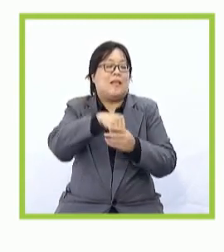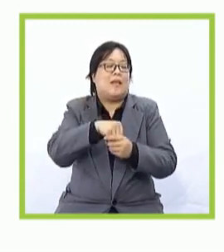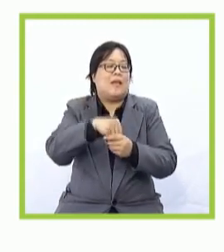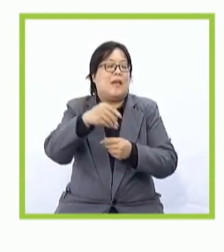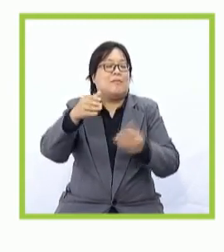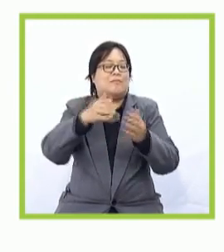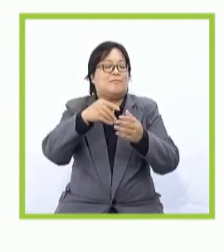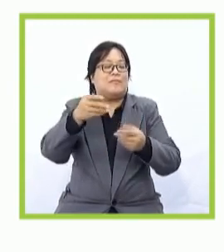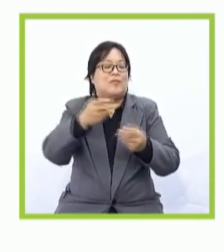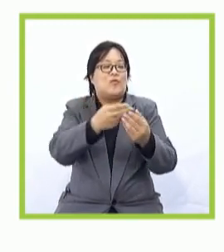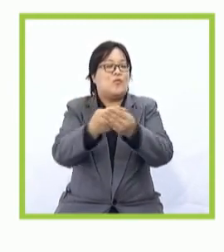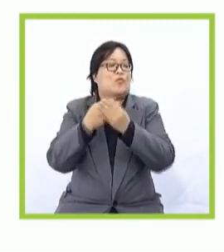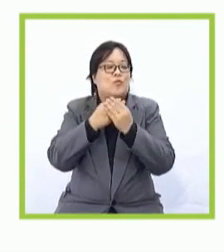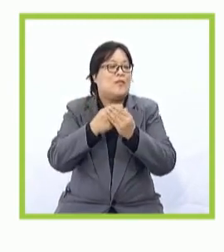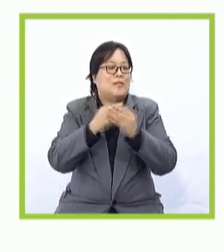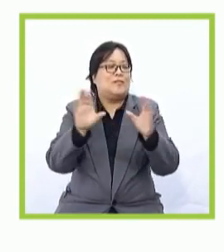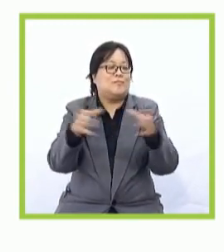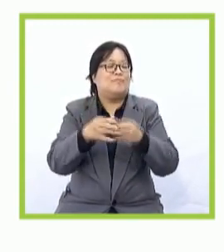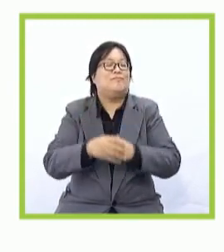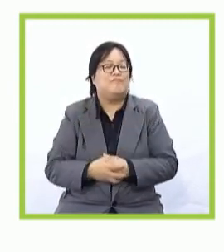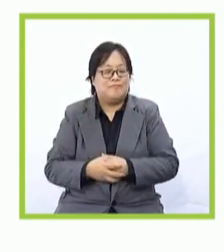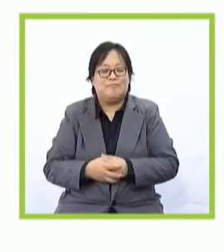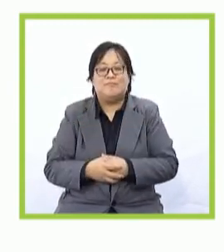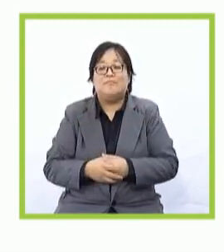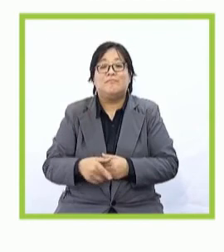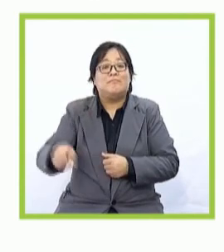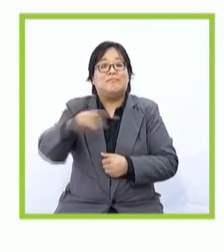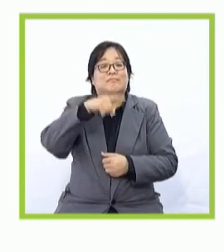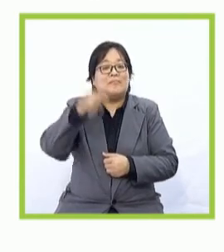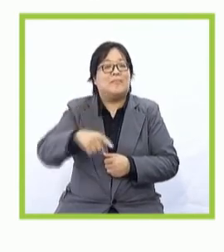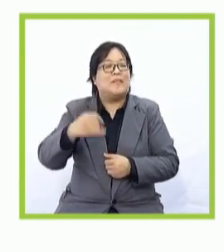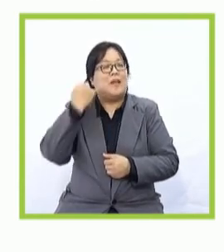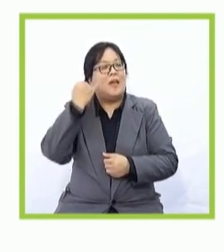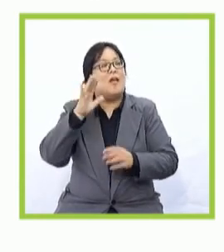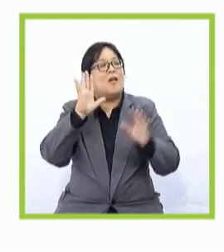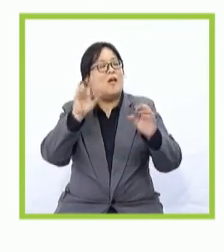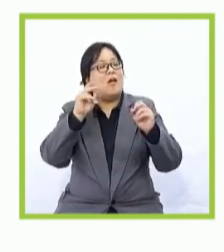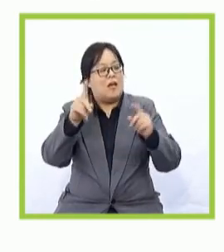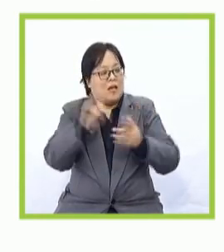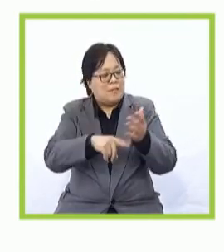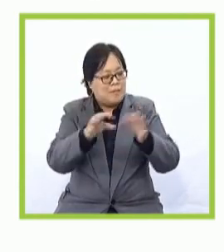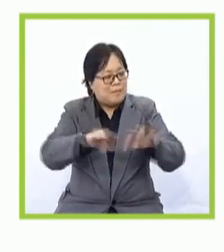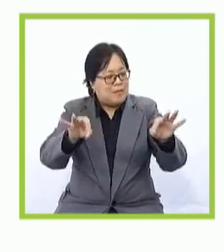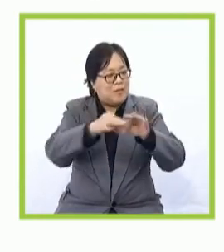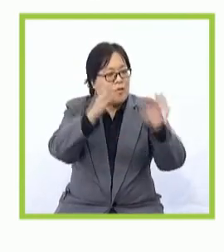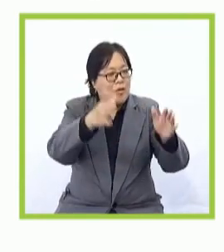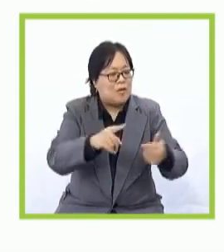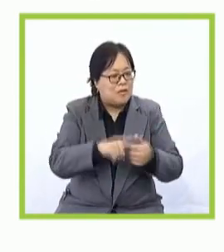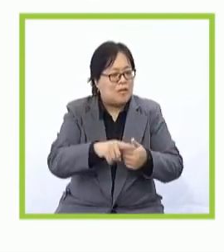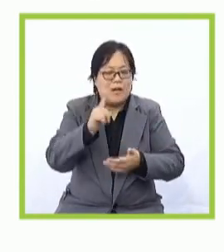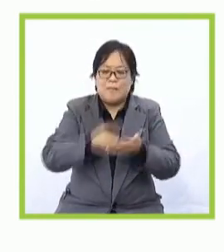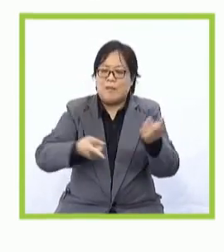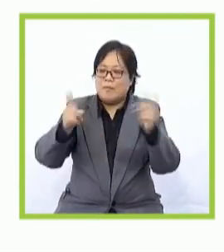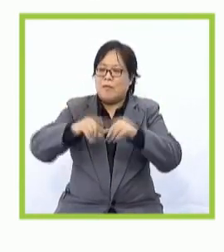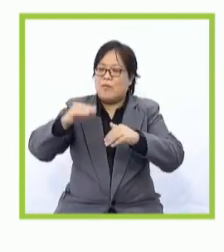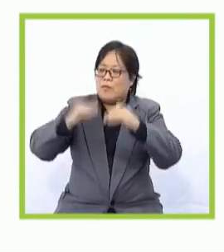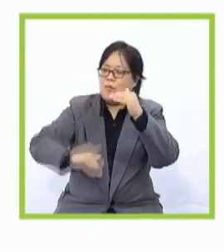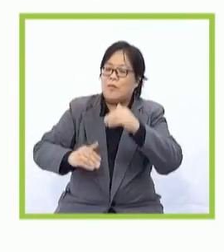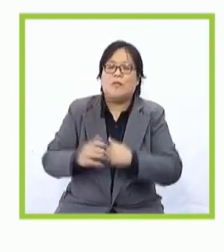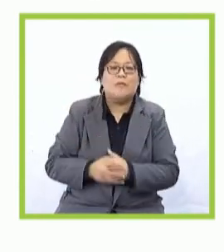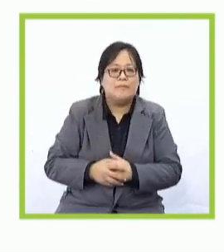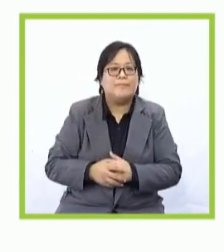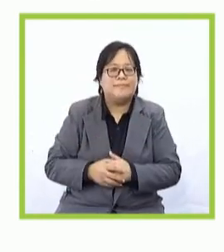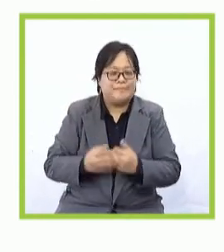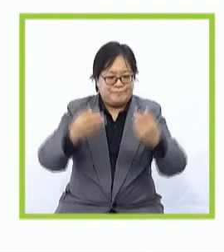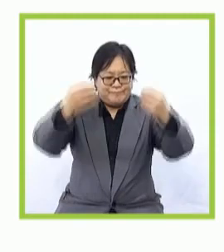organizing will say the same. What you need to do is to work out what matters to people. What is the injustice in their life that